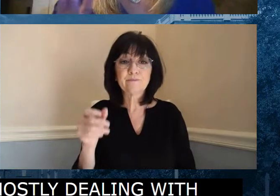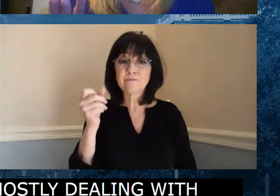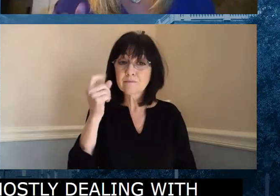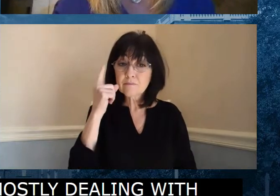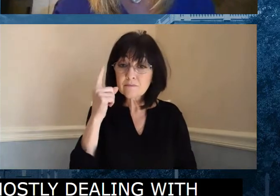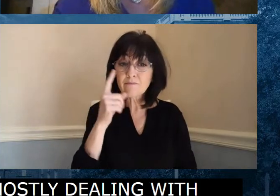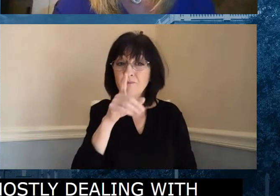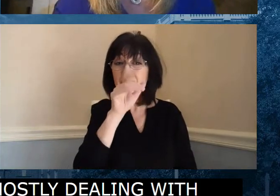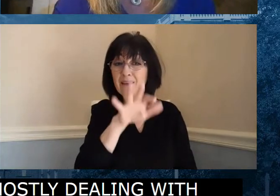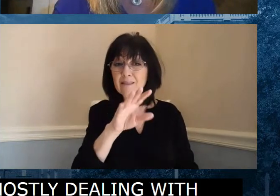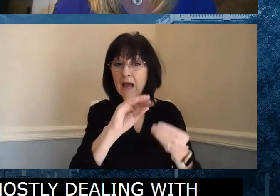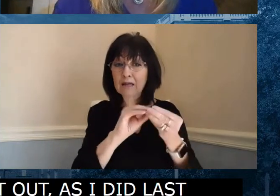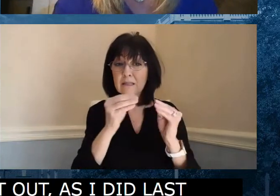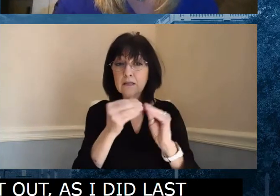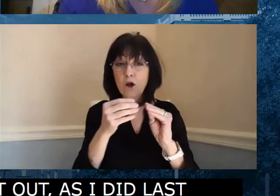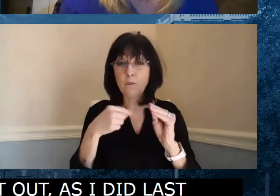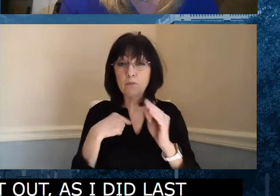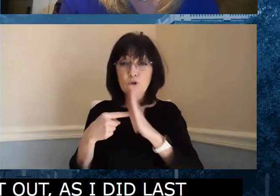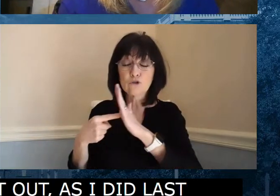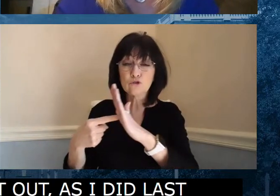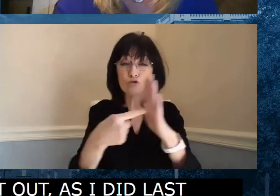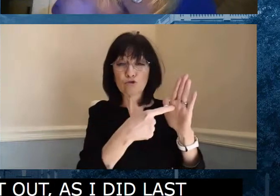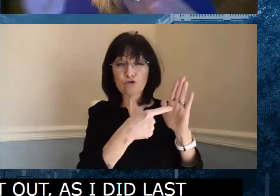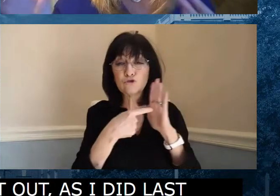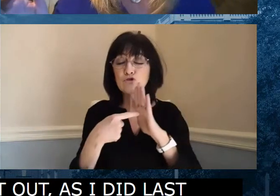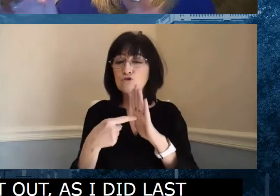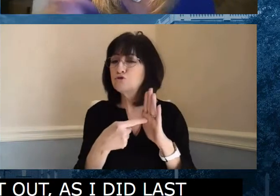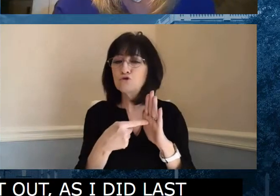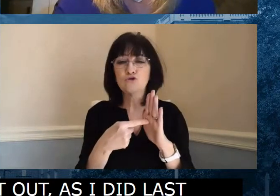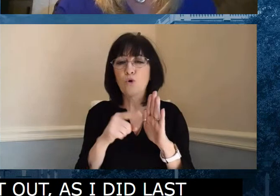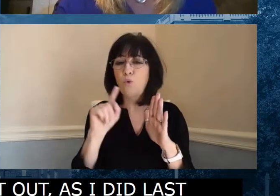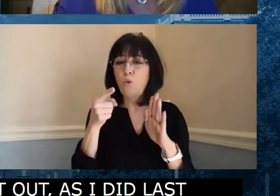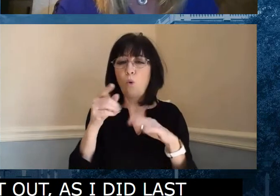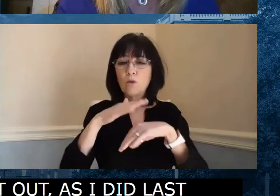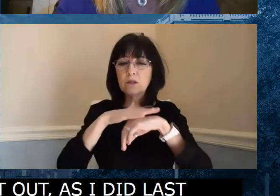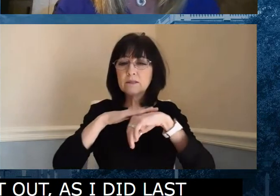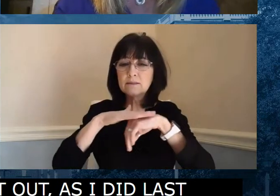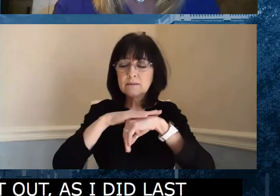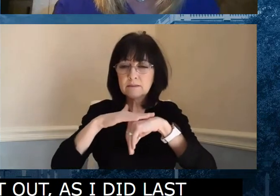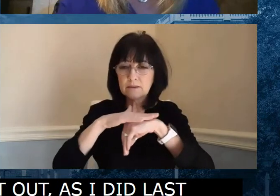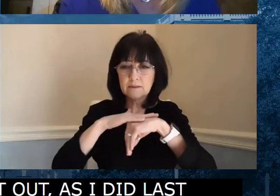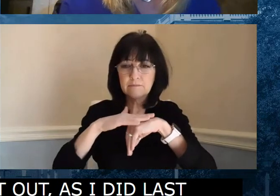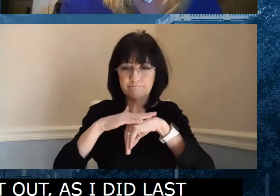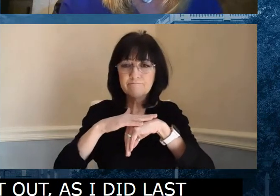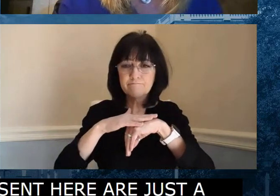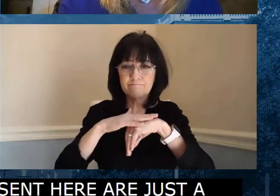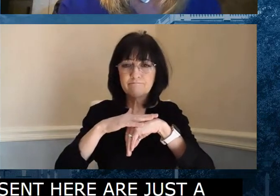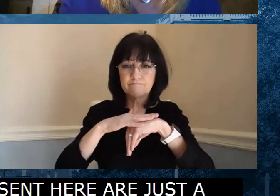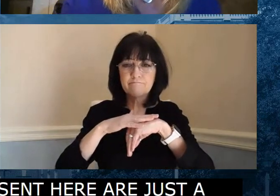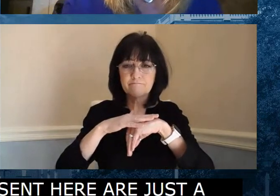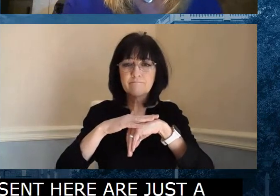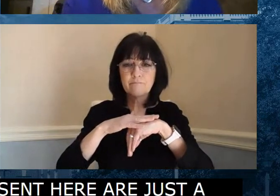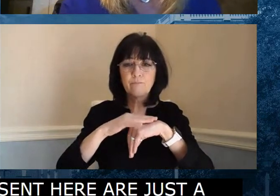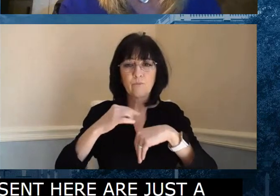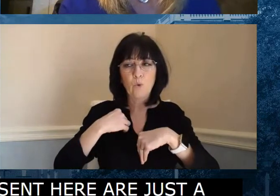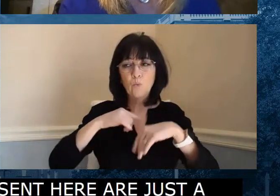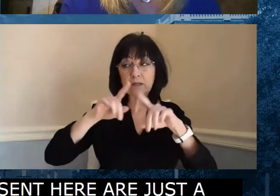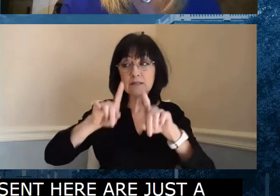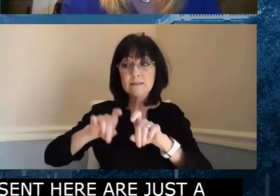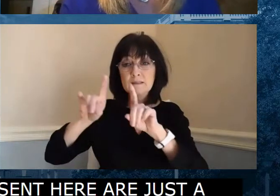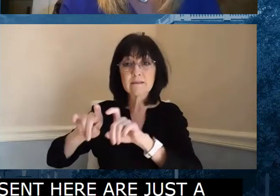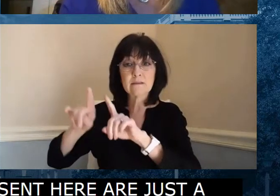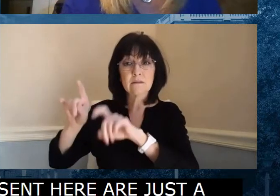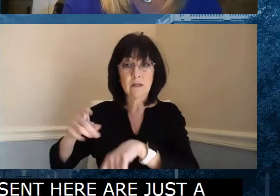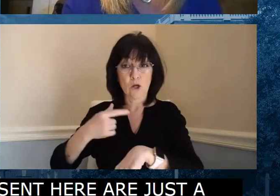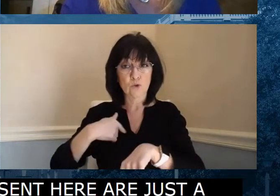a snapshot of the variant level. I mean, it's really just a sampling of testing that's done